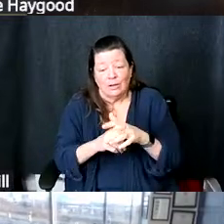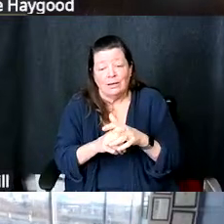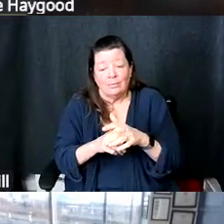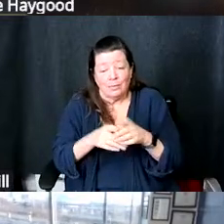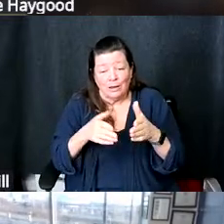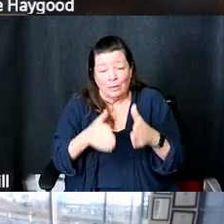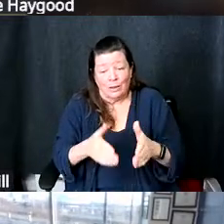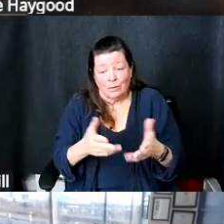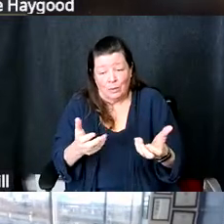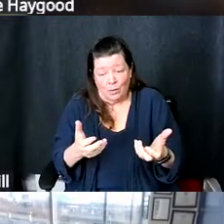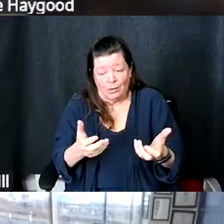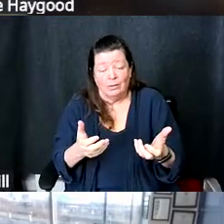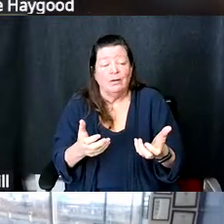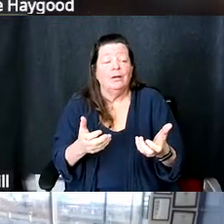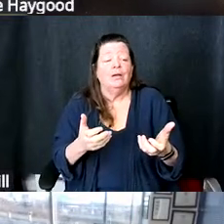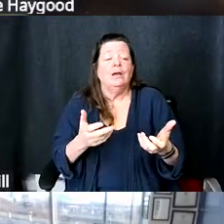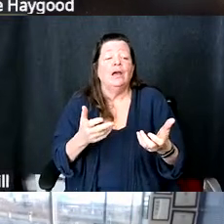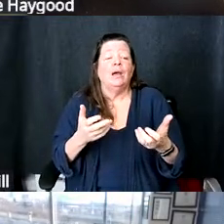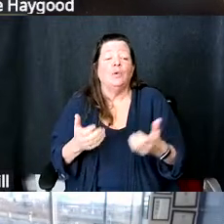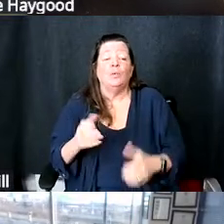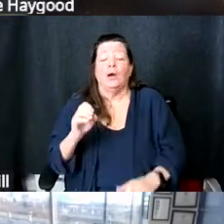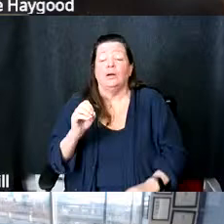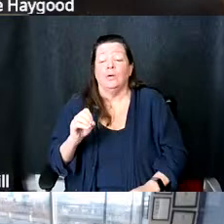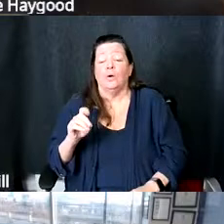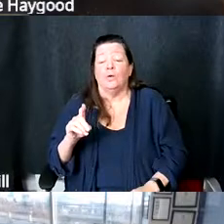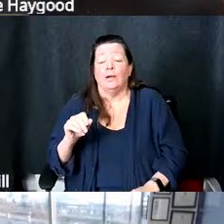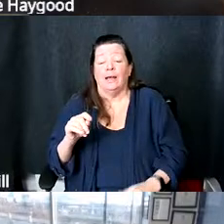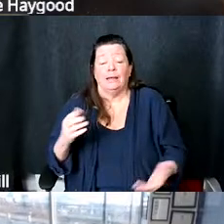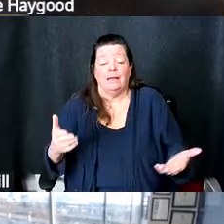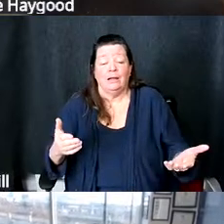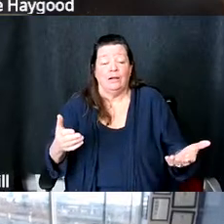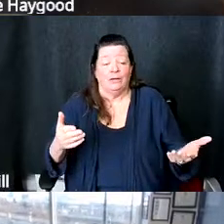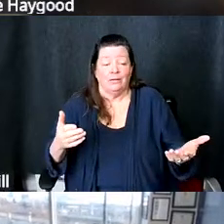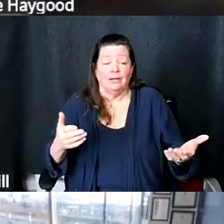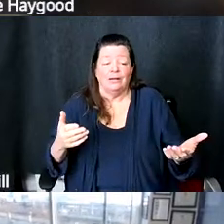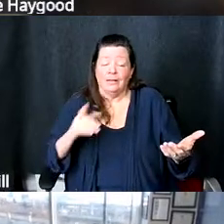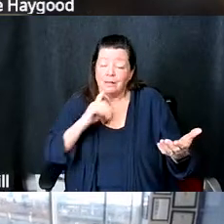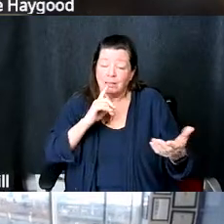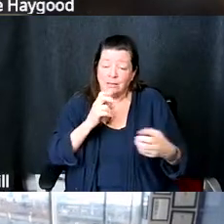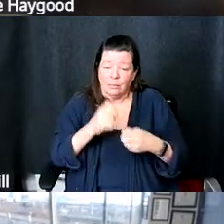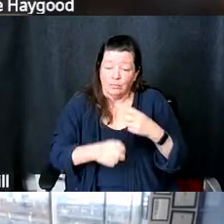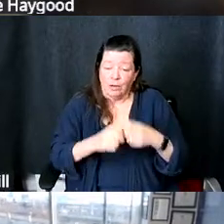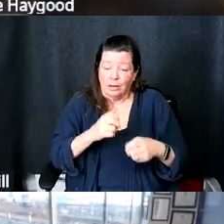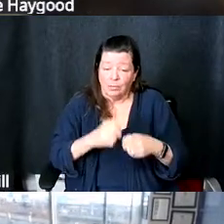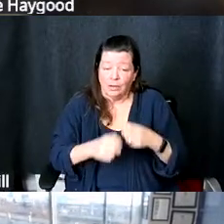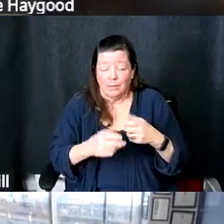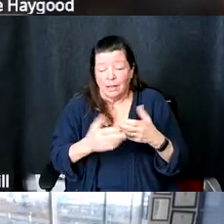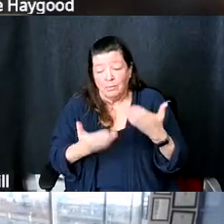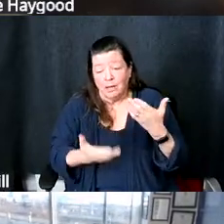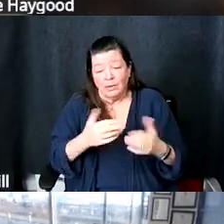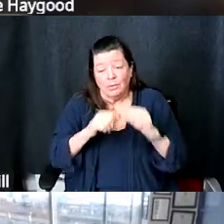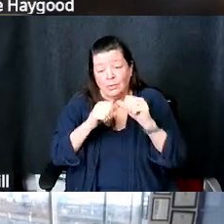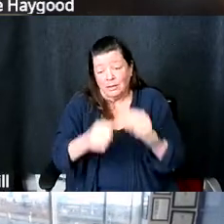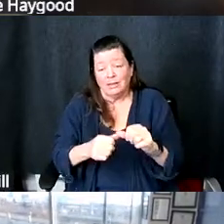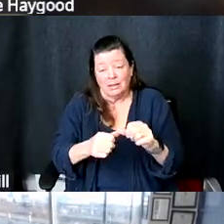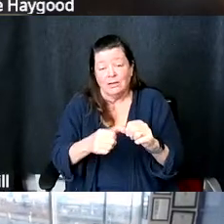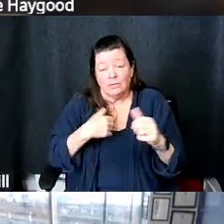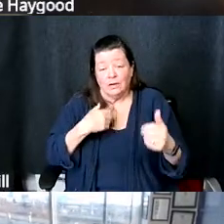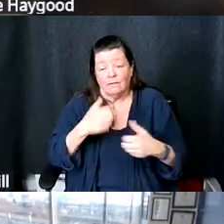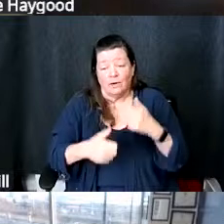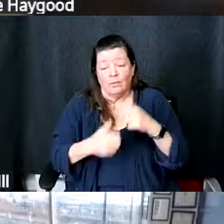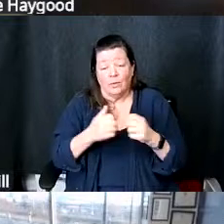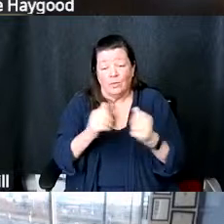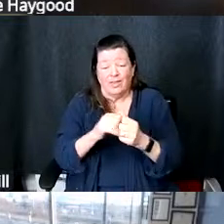And we want to own that here to be this, it's a problem. And we may continue to have a problem with that. And it is